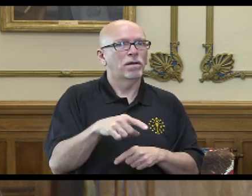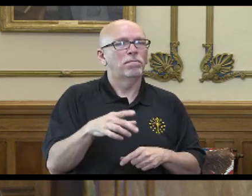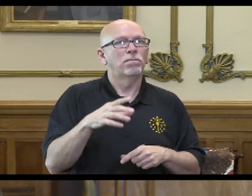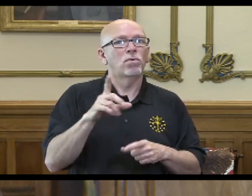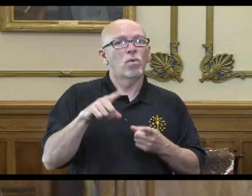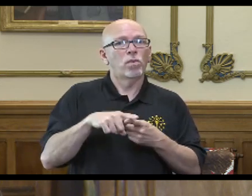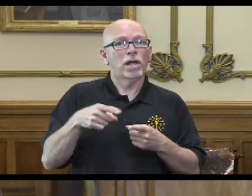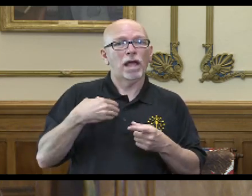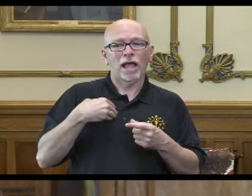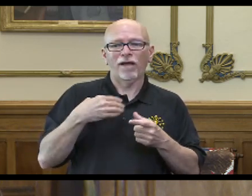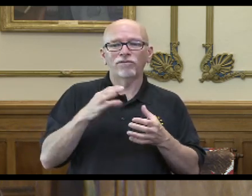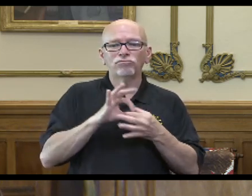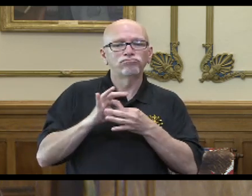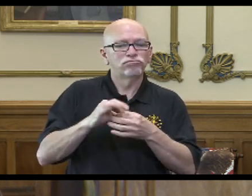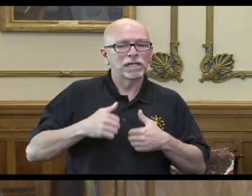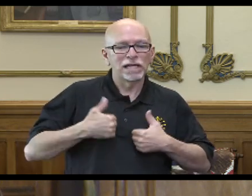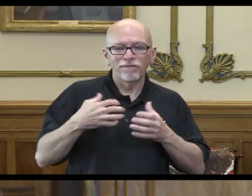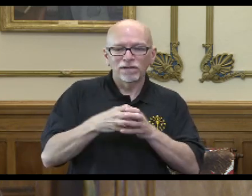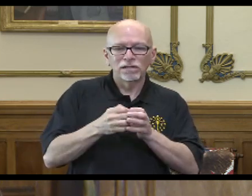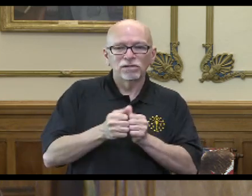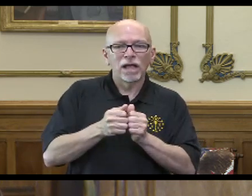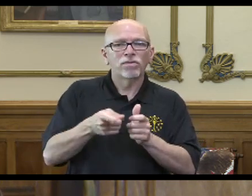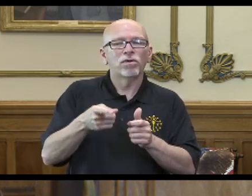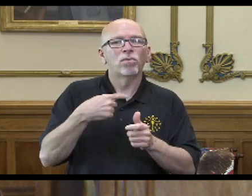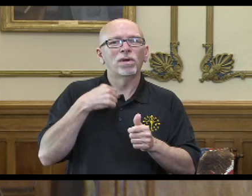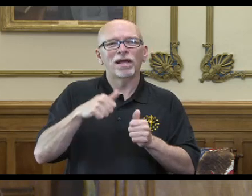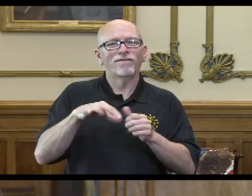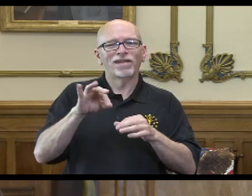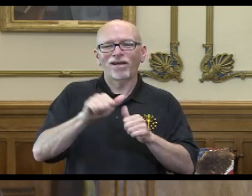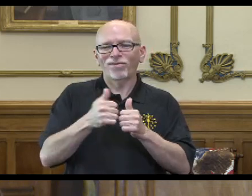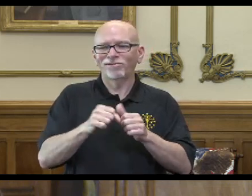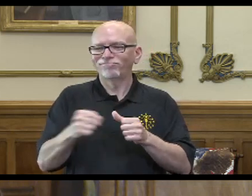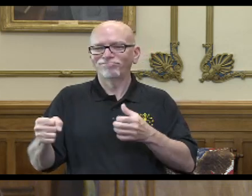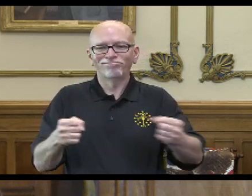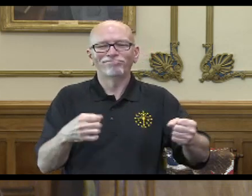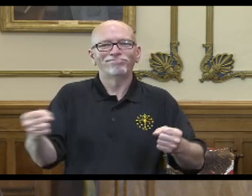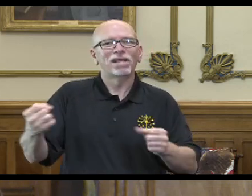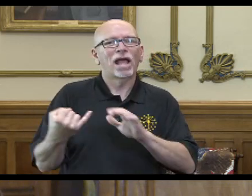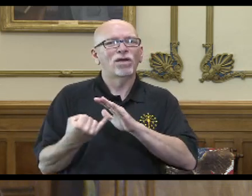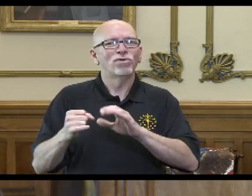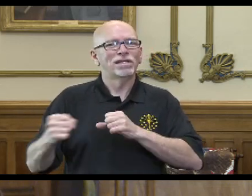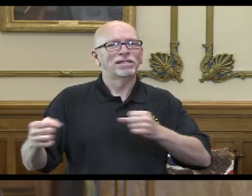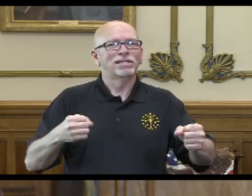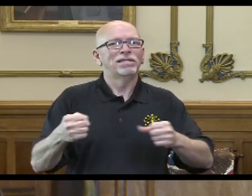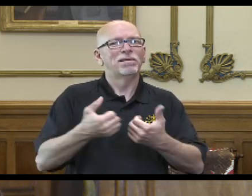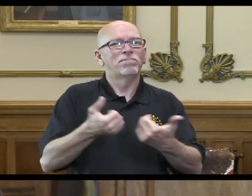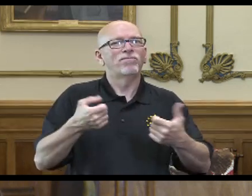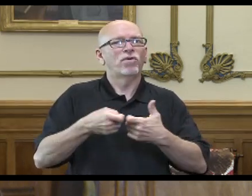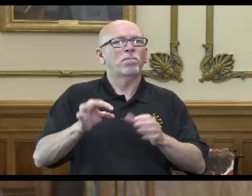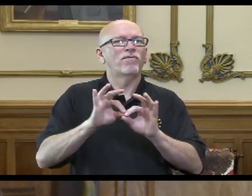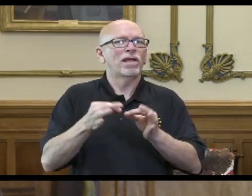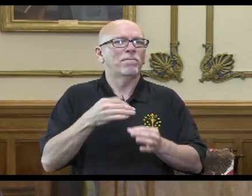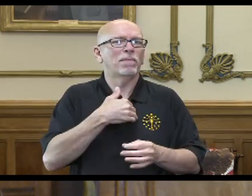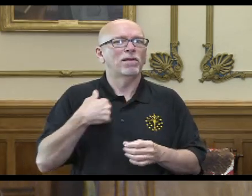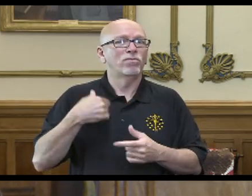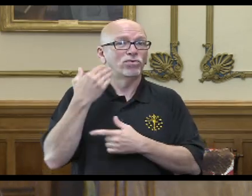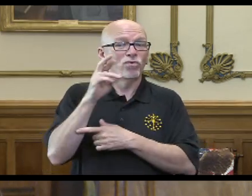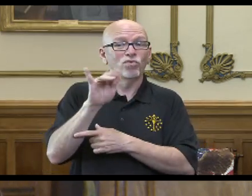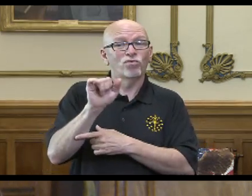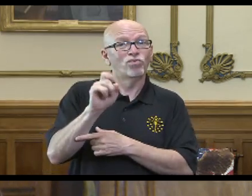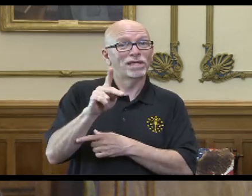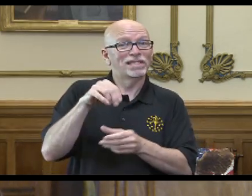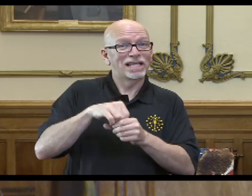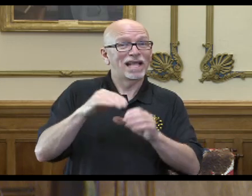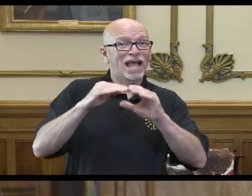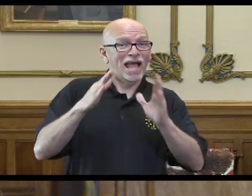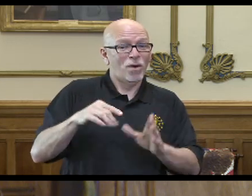there's congregate living, seeing if we can help them to have other places to isolate and live separate from other family members, because we know that risk within a